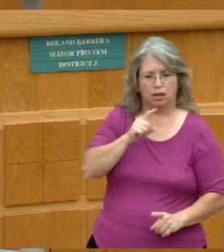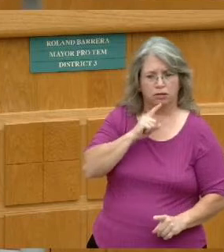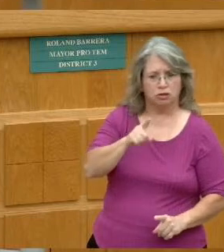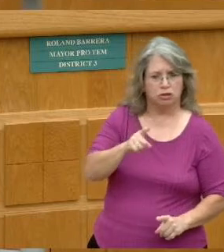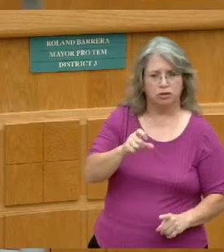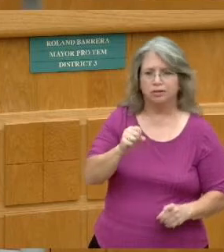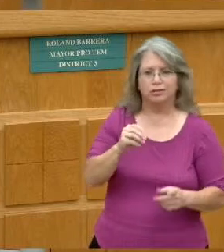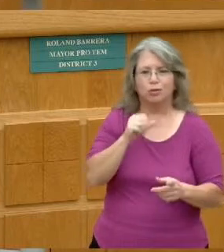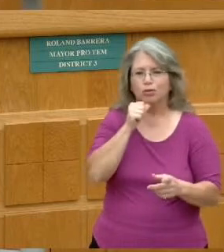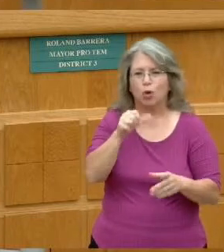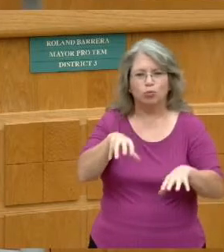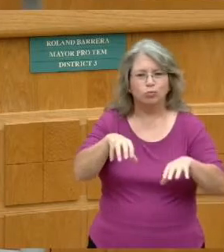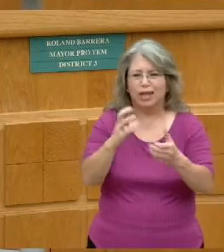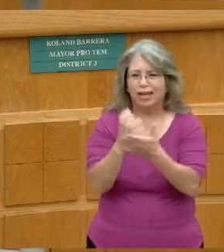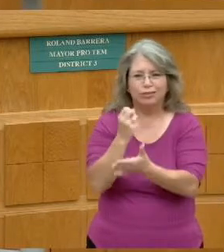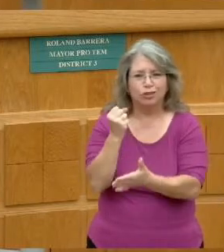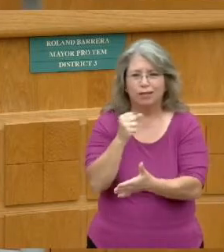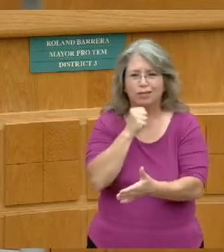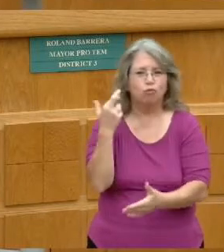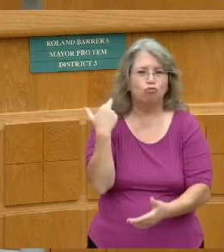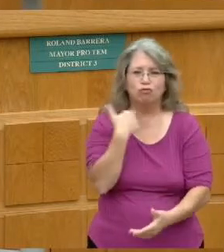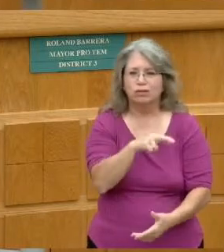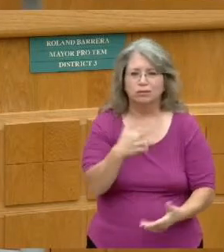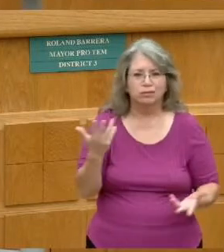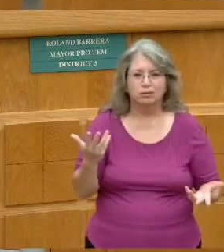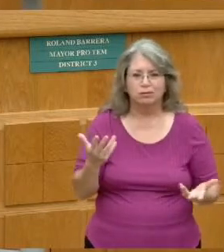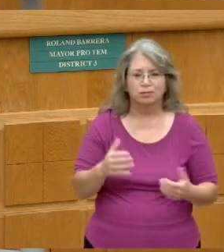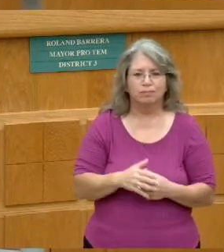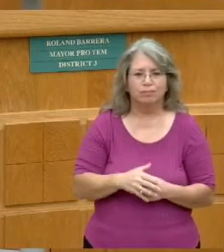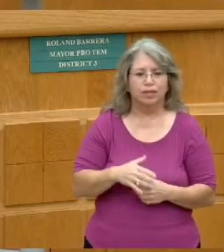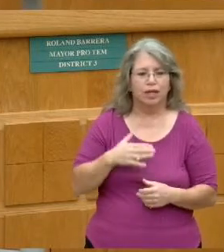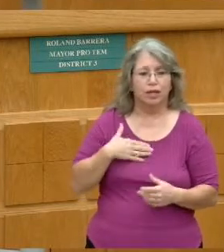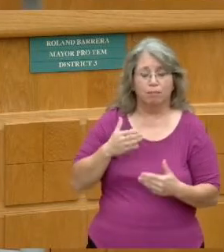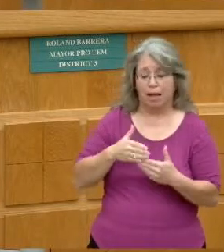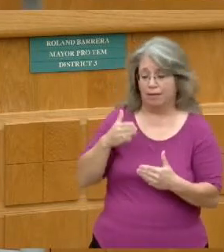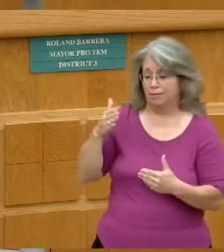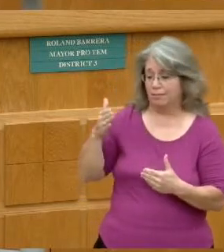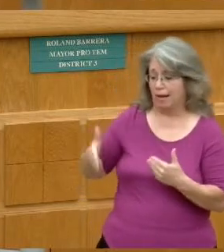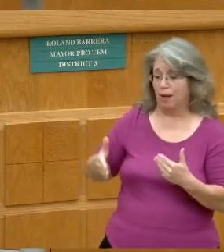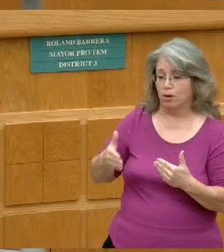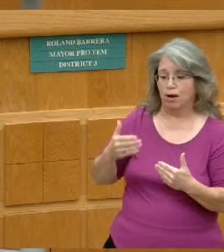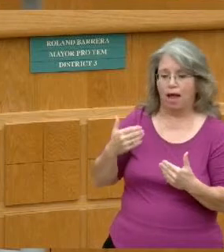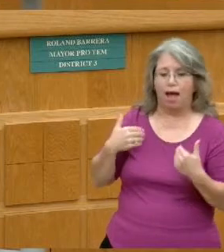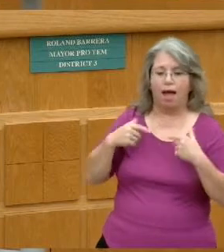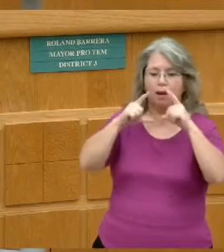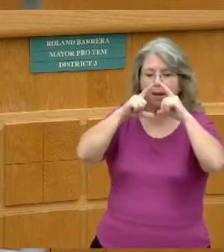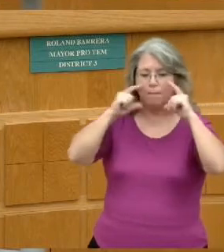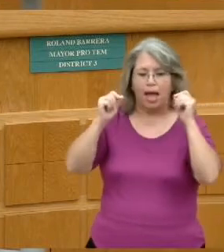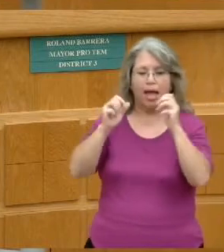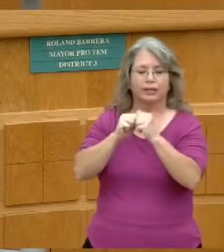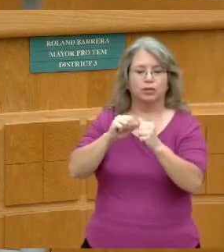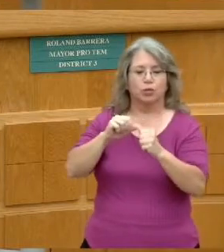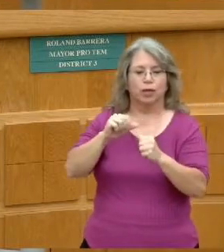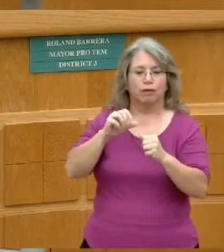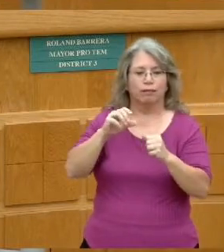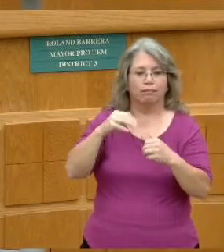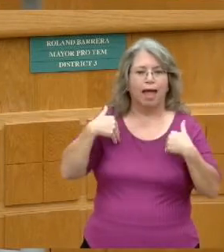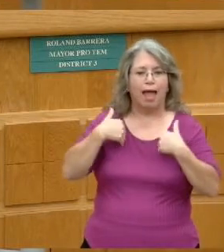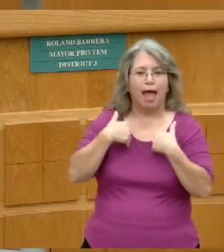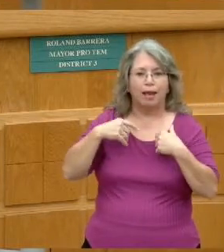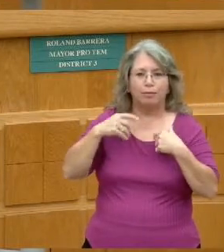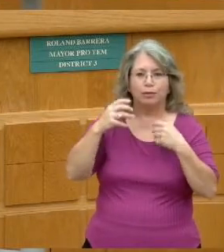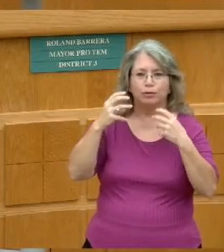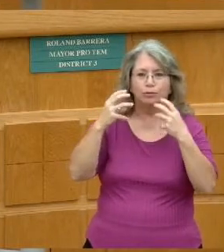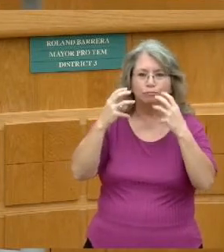so I'm seeing more and more. My next door neighbor had a cheetah print mask the other day. I personally like the